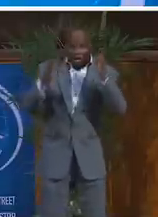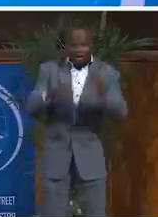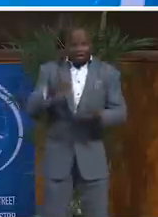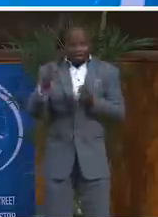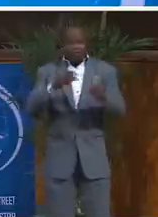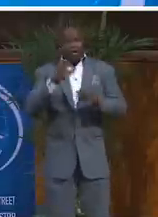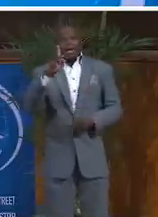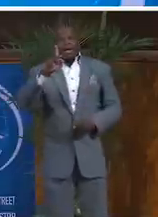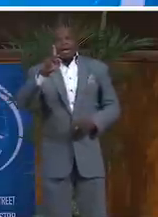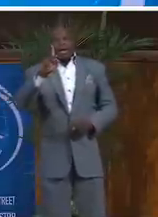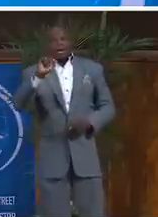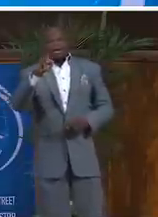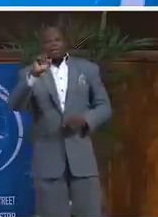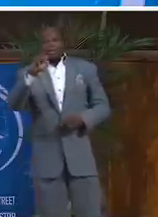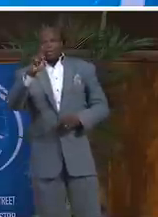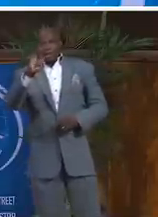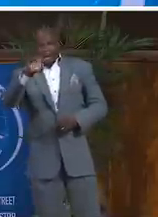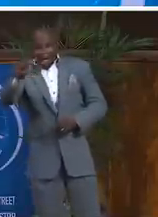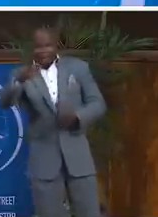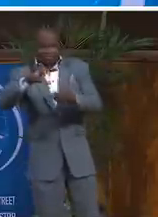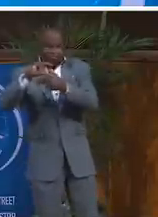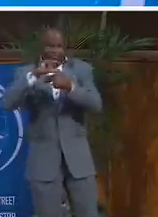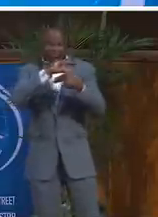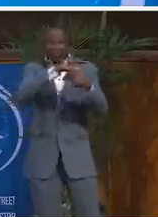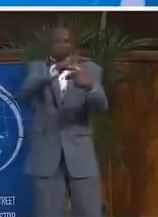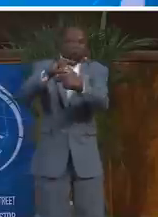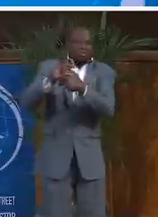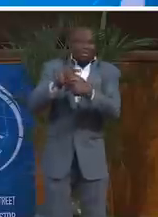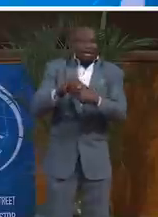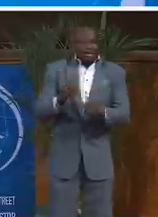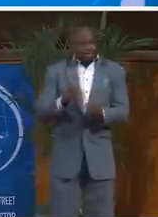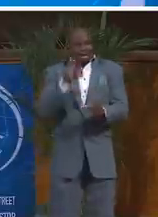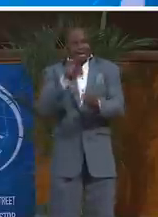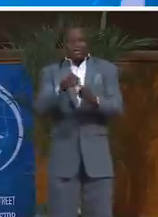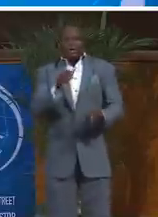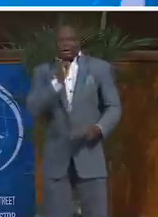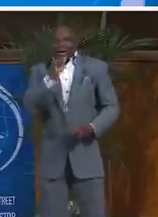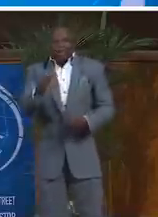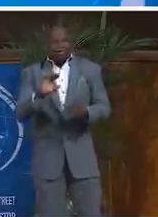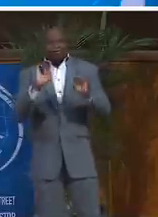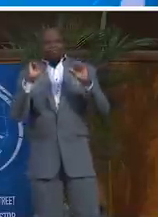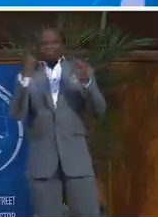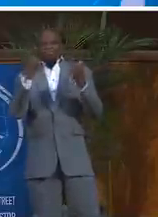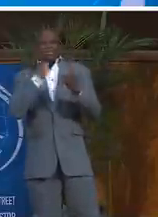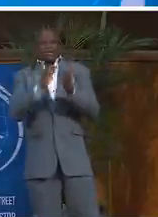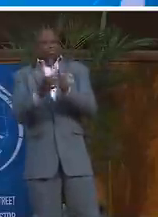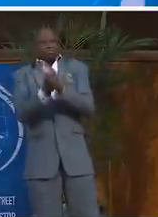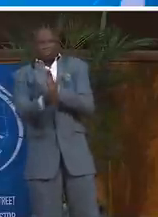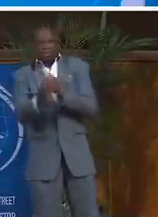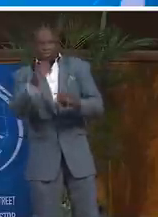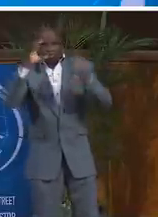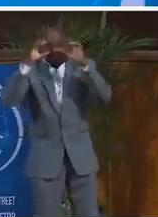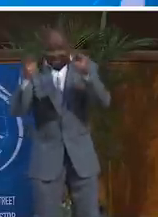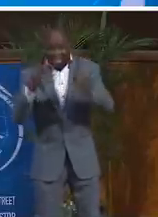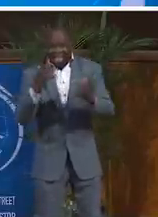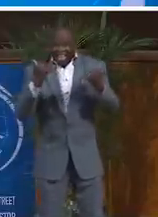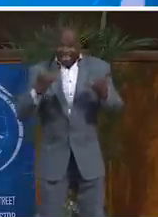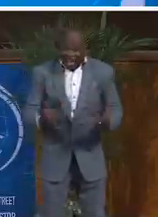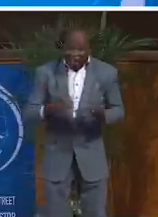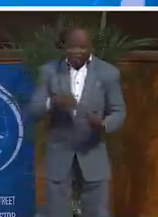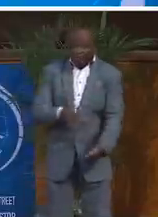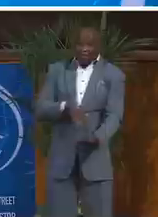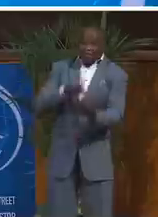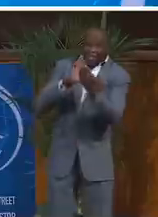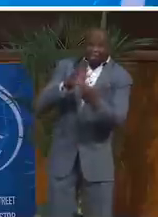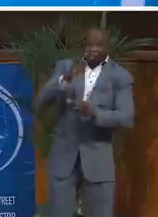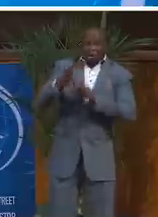Katrina. We've had to deal with the election of an incompetent president, and now we face